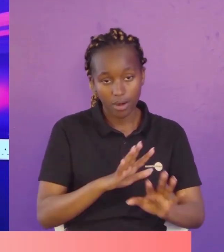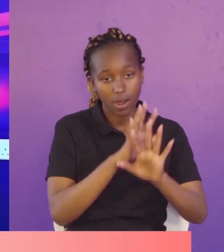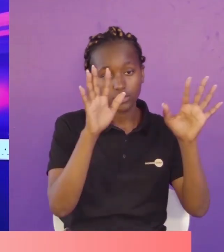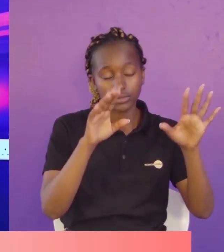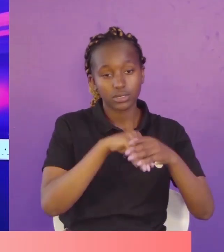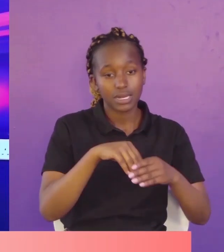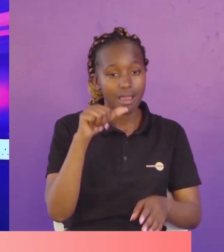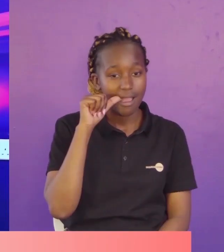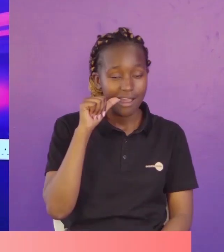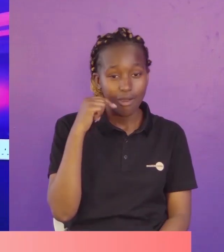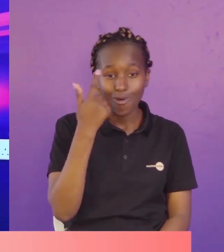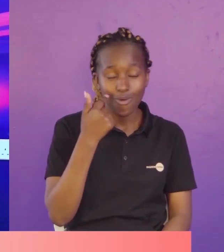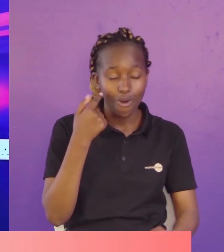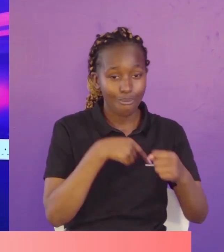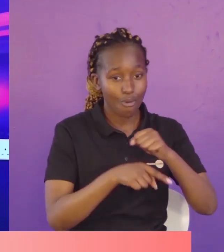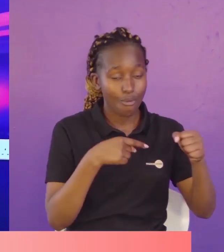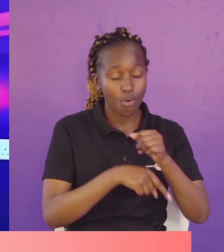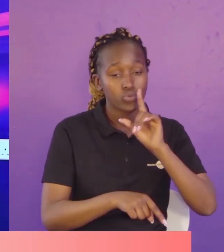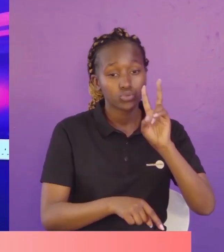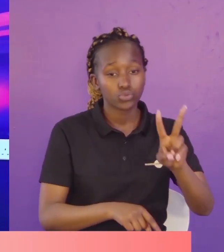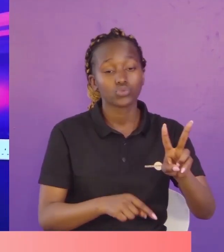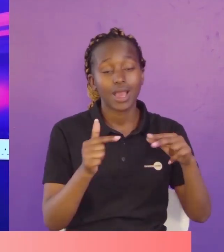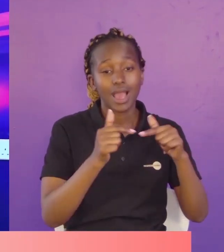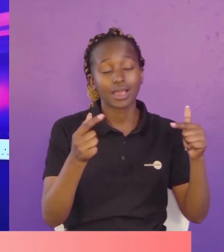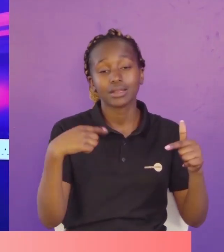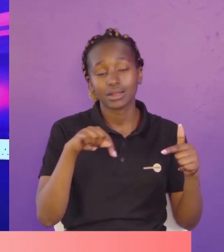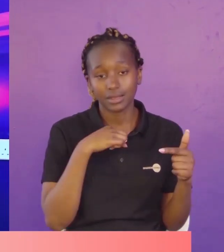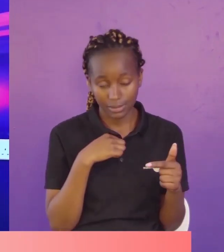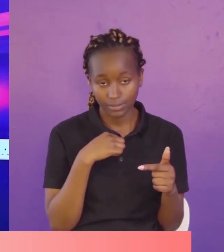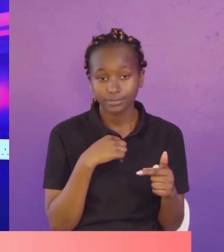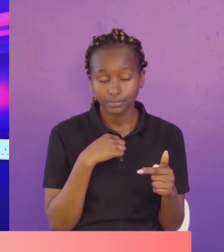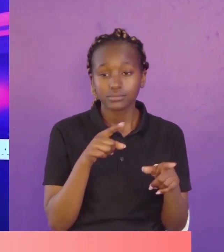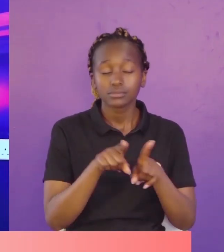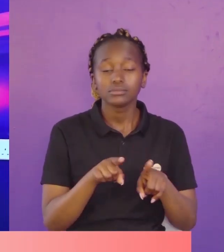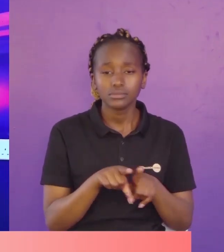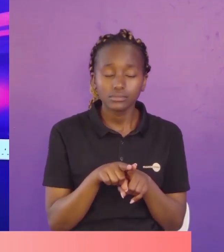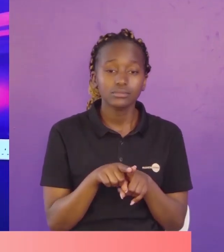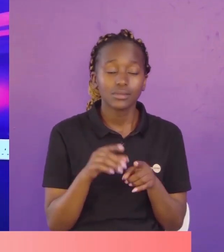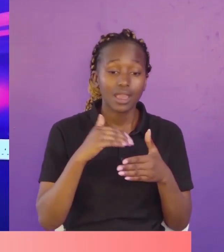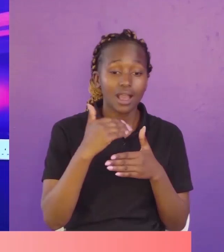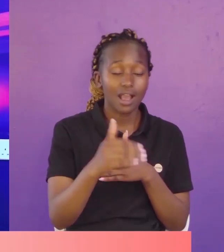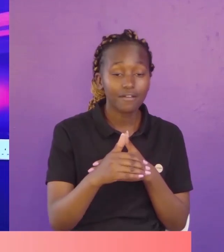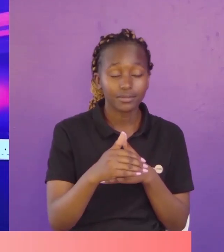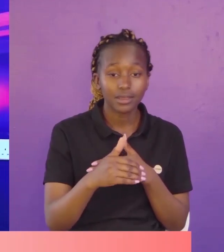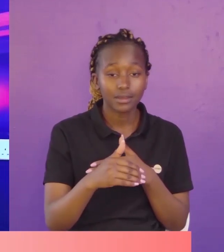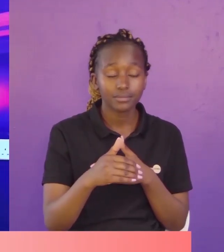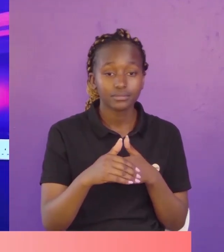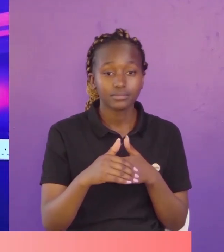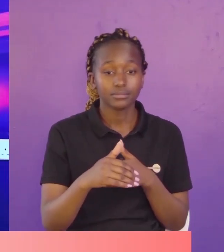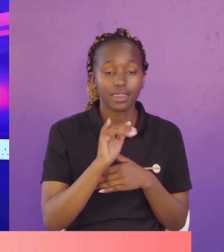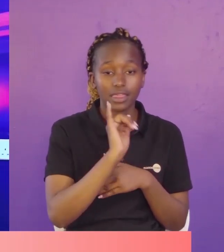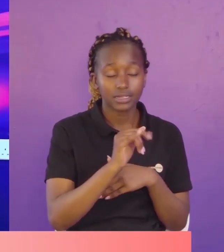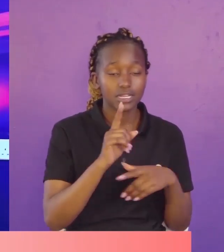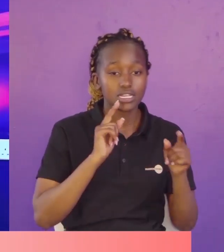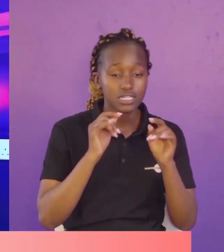He scored 2 goals against us. And in the post-match interview, he said what? He said,